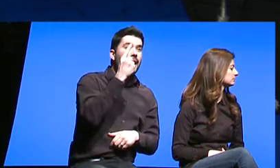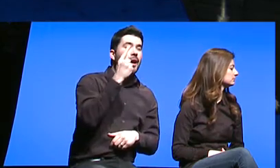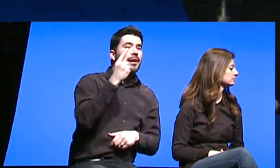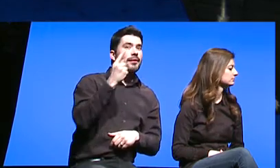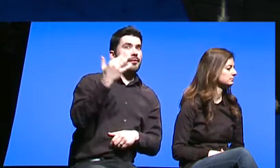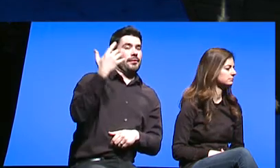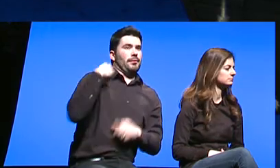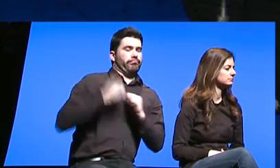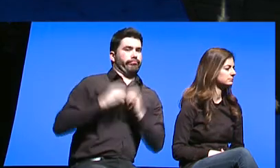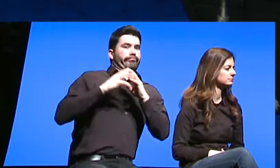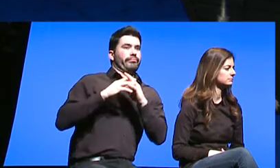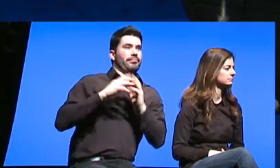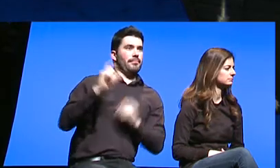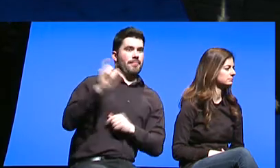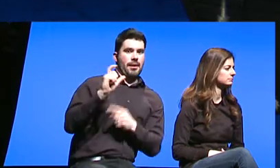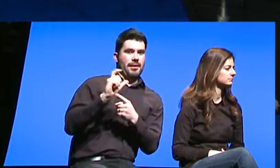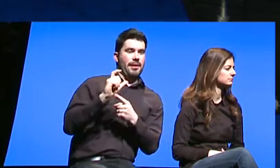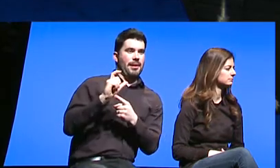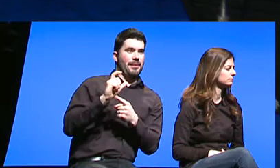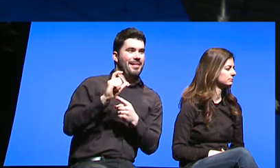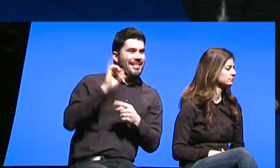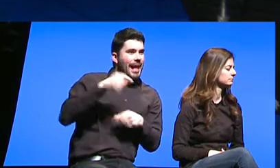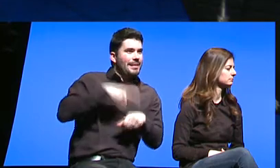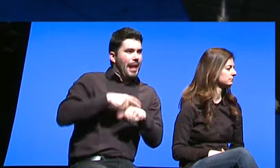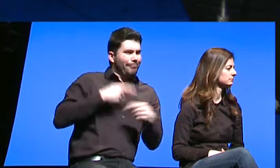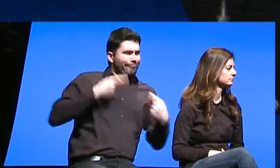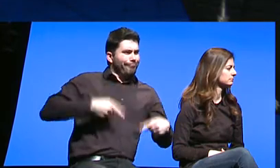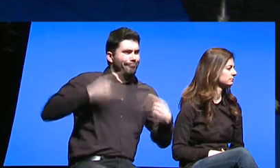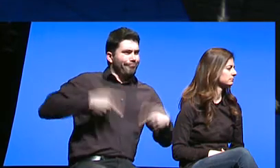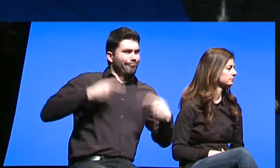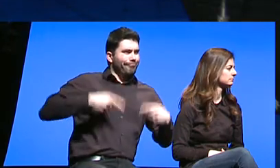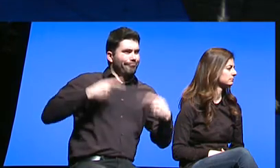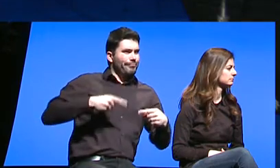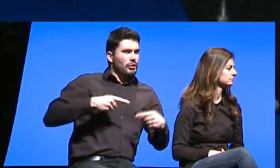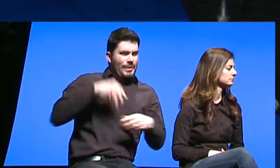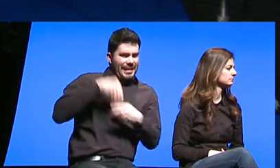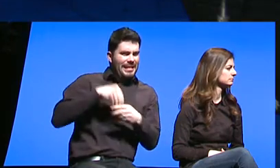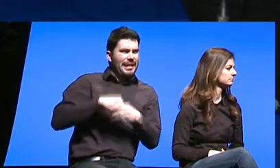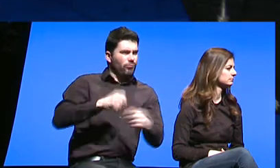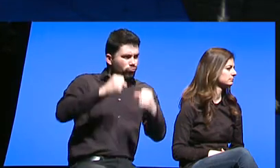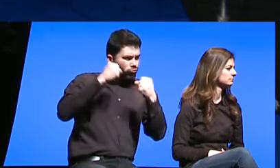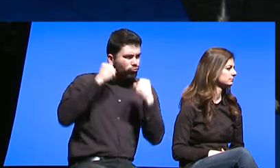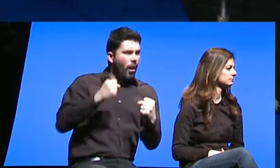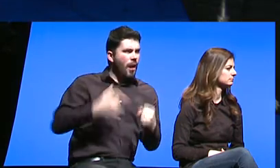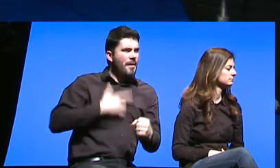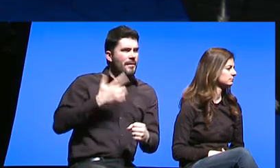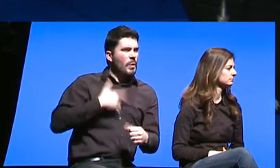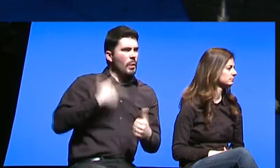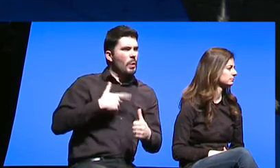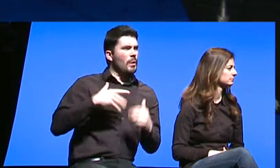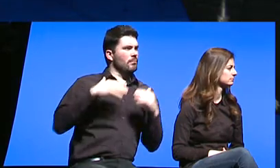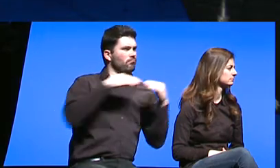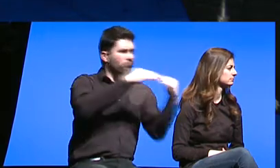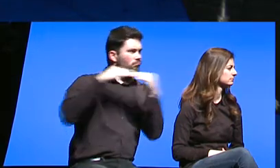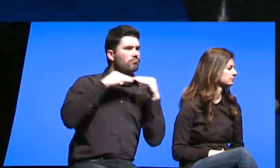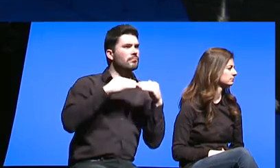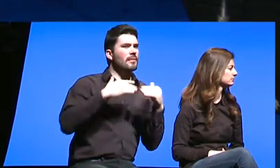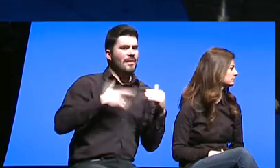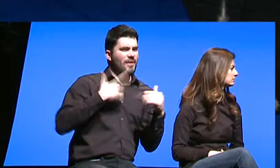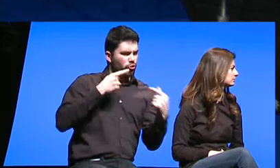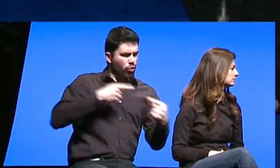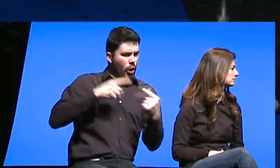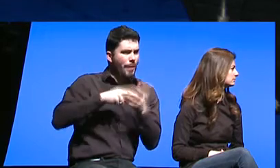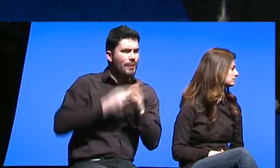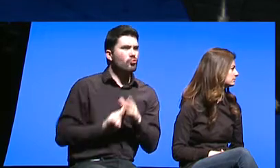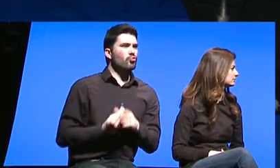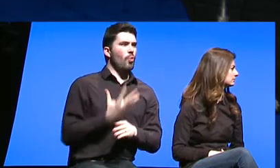And Islam has this strong sense of social justice and this sense of struggle, and through struggle there's growth. And I think that's very